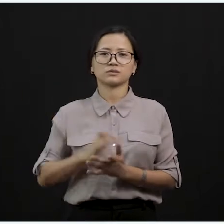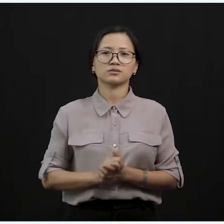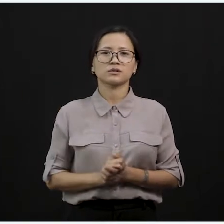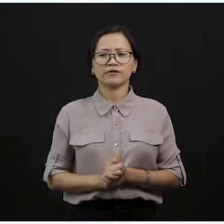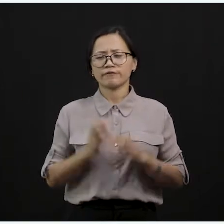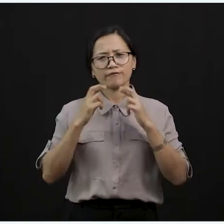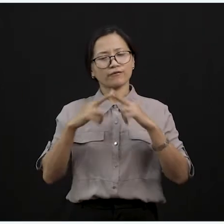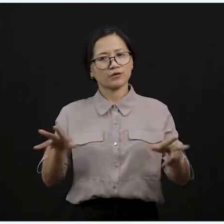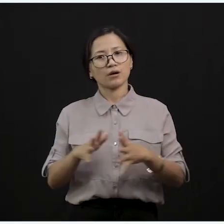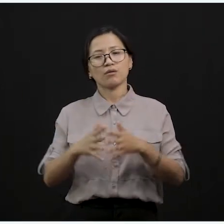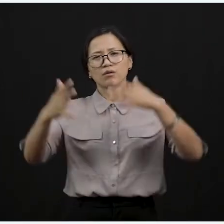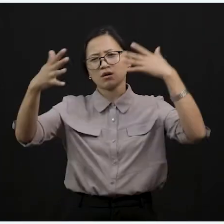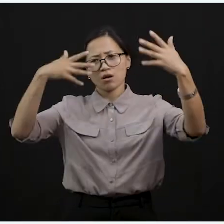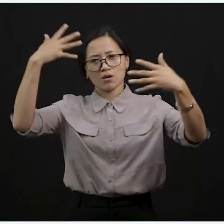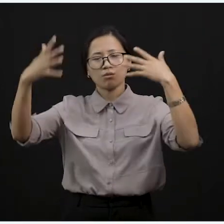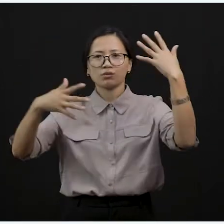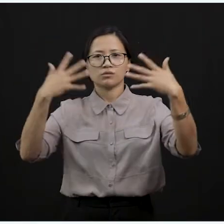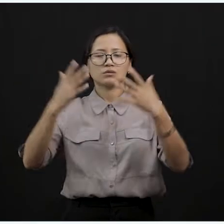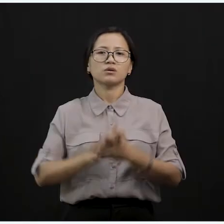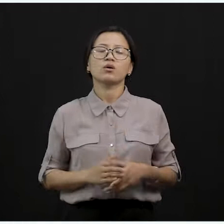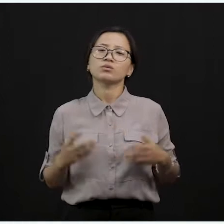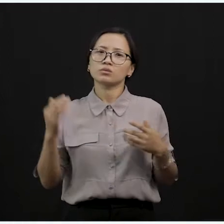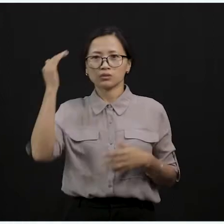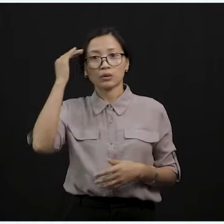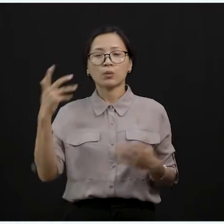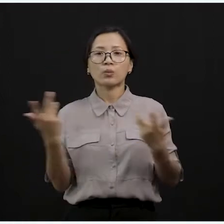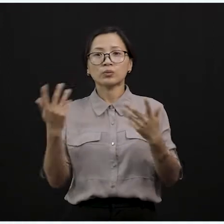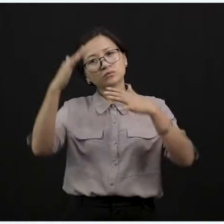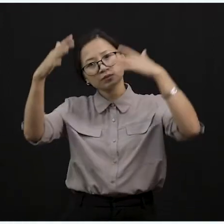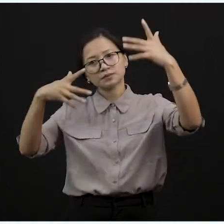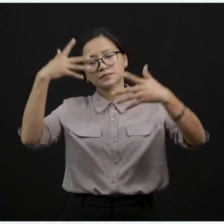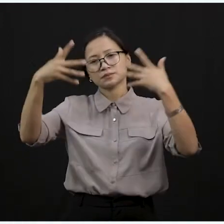very windy. Now you know what is windy, right?